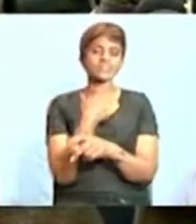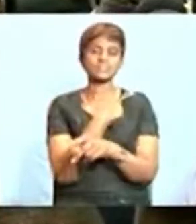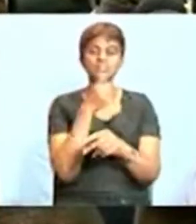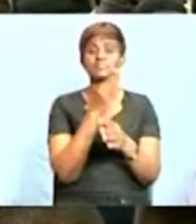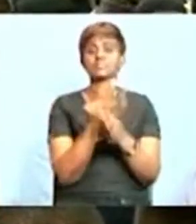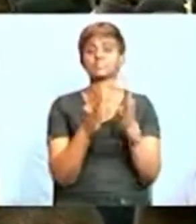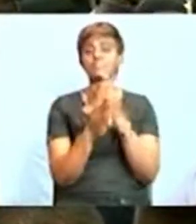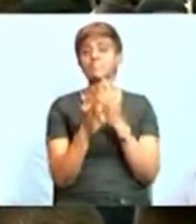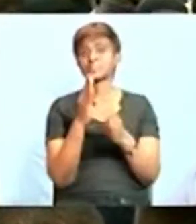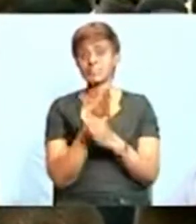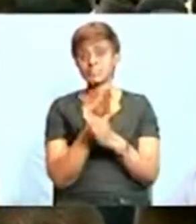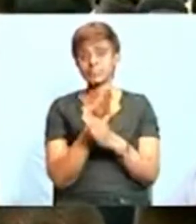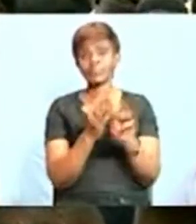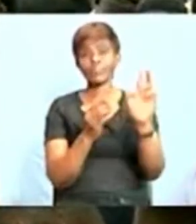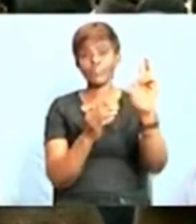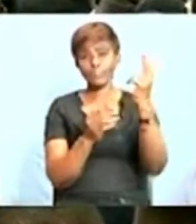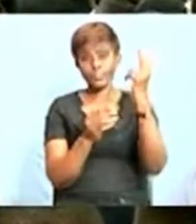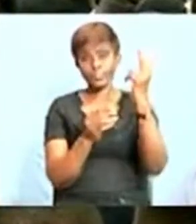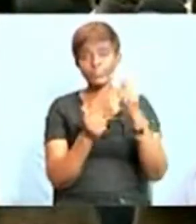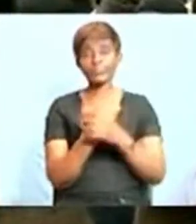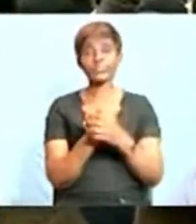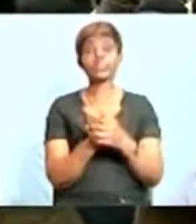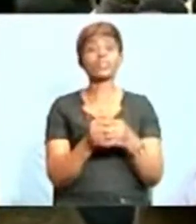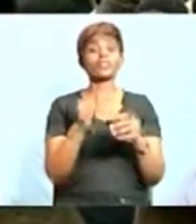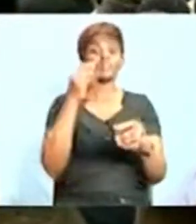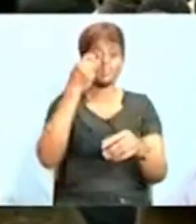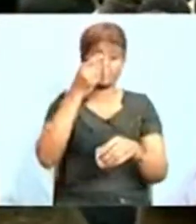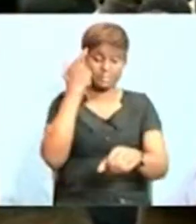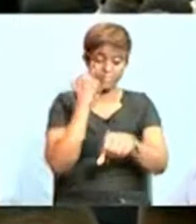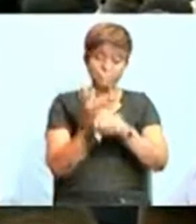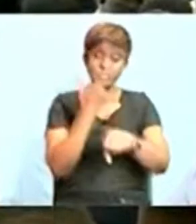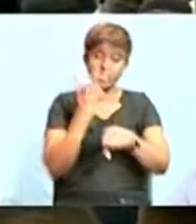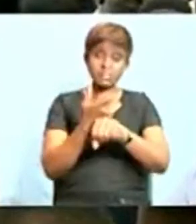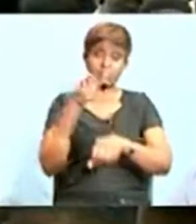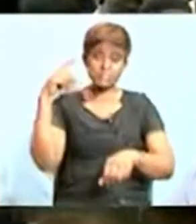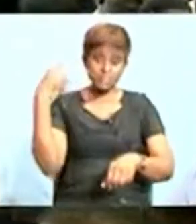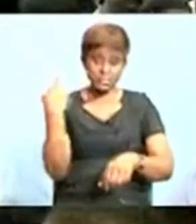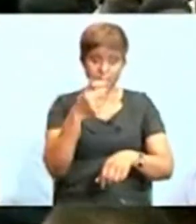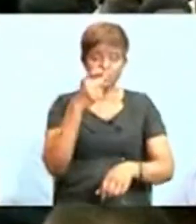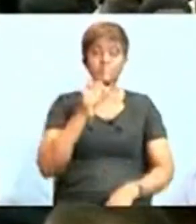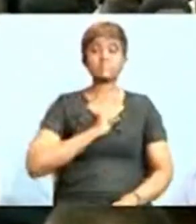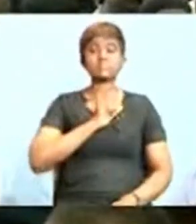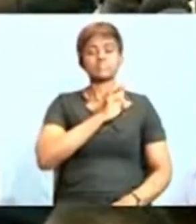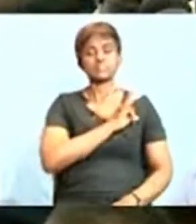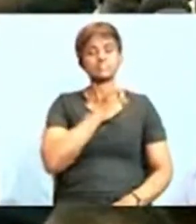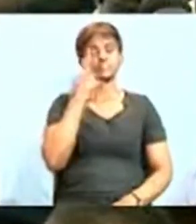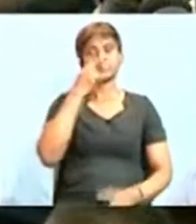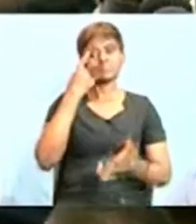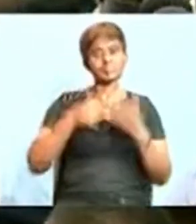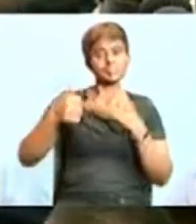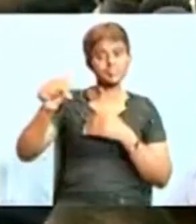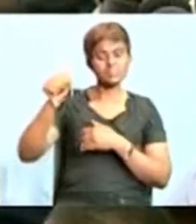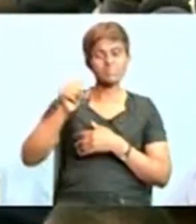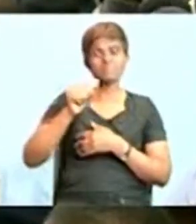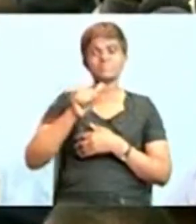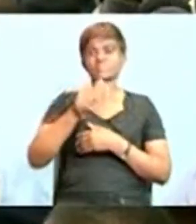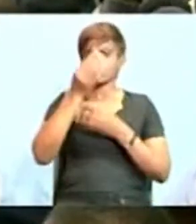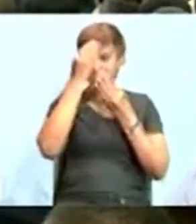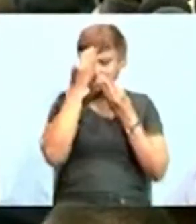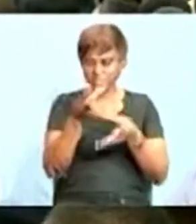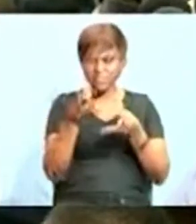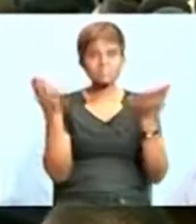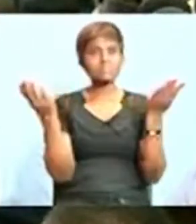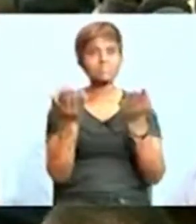buildings. 3. Stiff sanctions will be imposed on staff who deliberately disobey